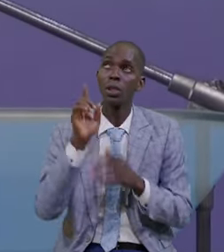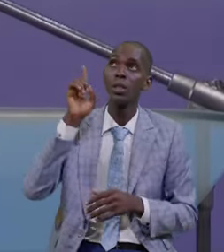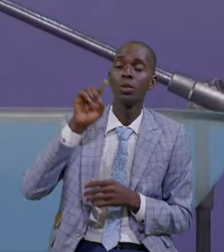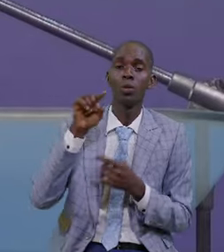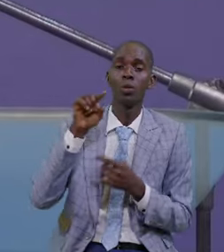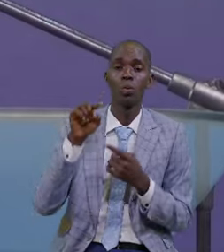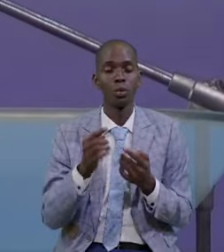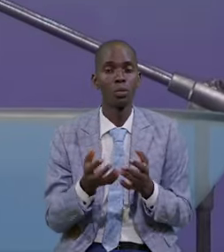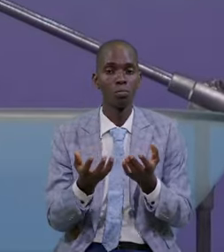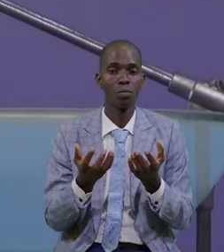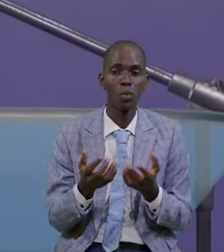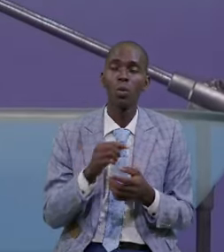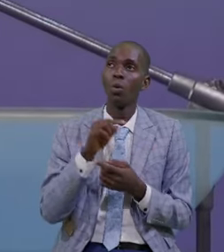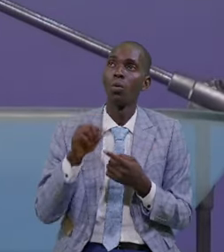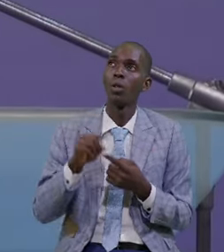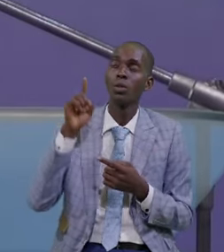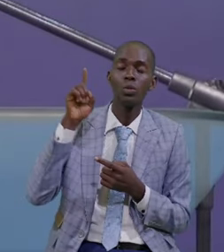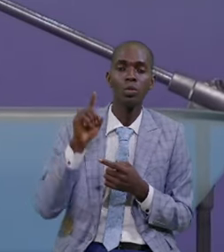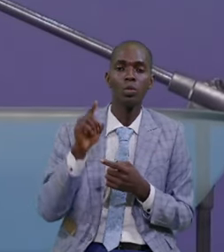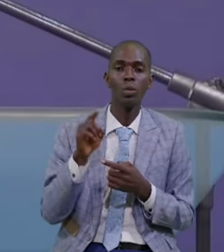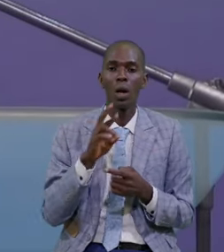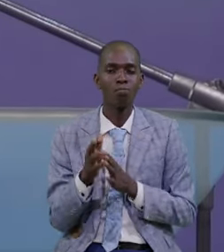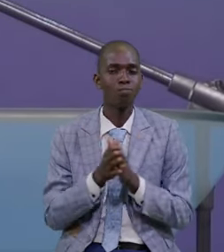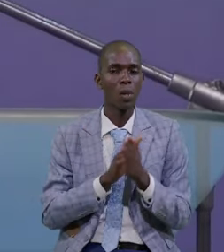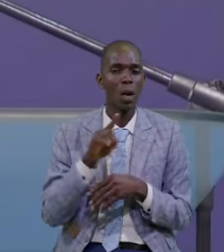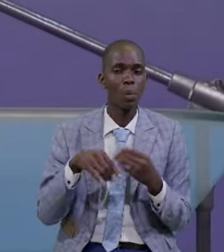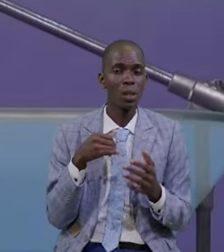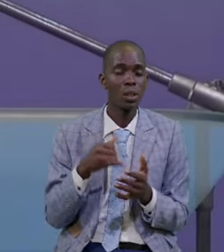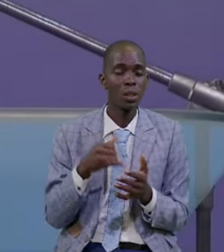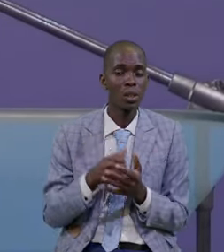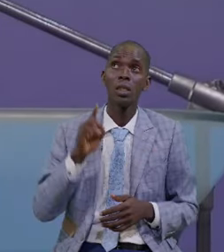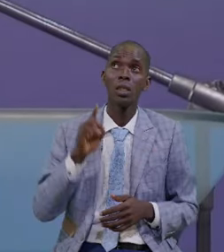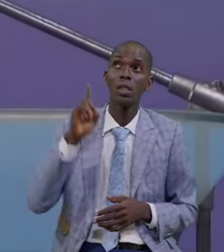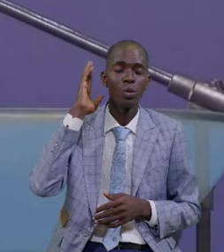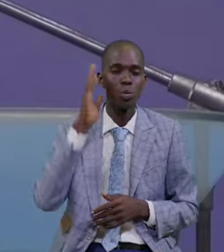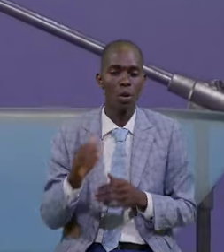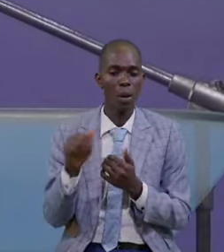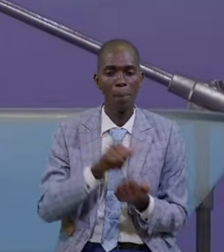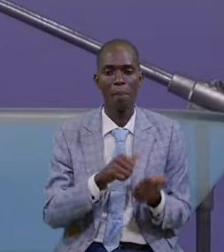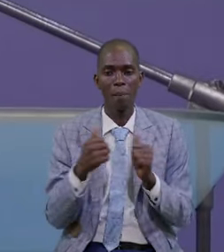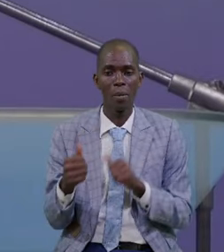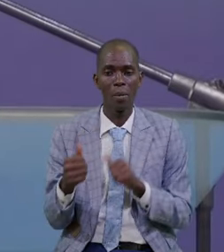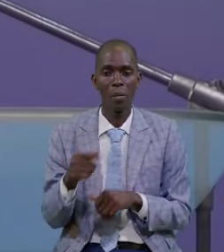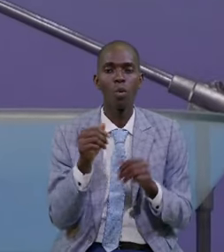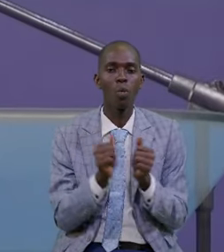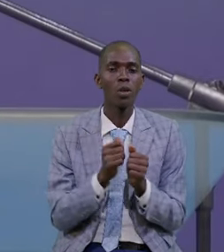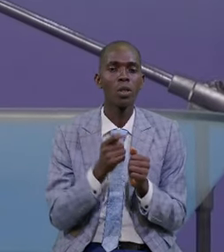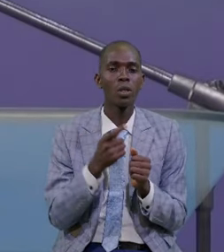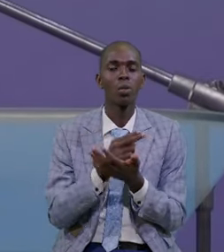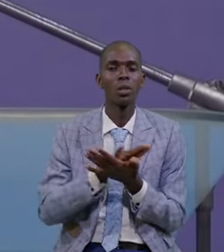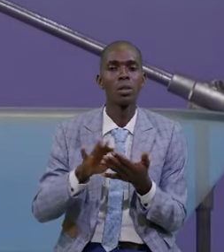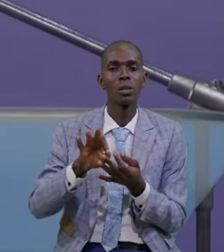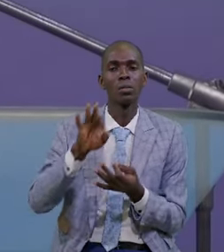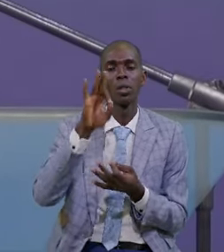when you are passionate about it, he shall baptize you with the Holy Ghost